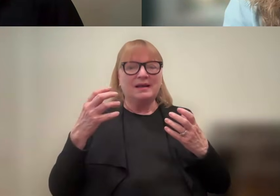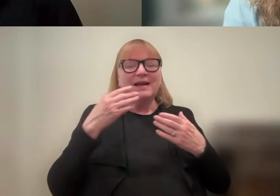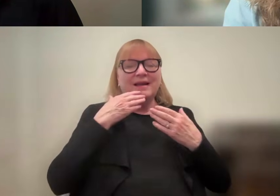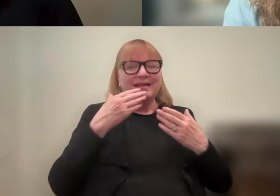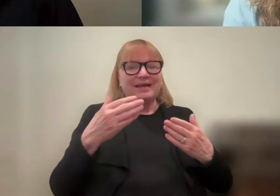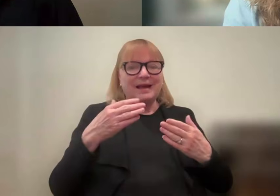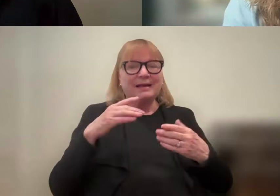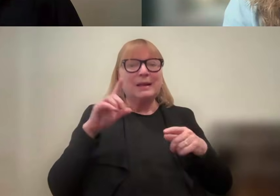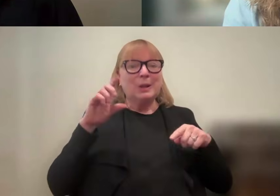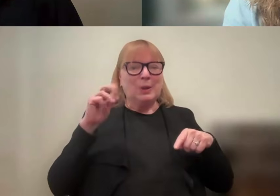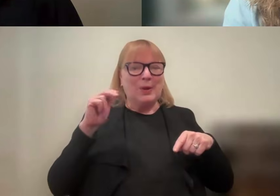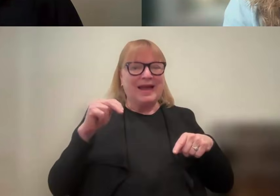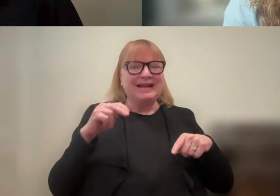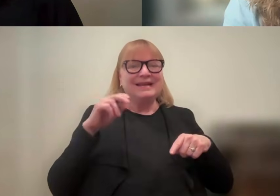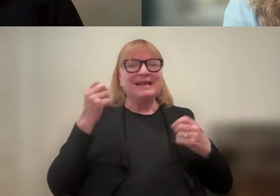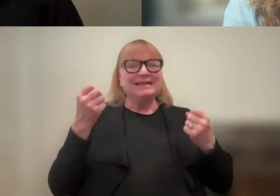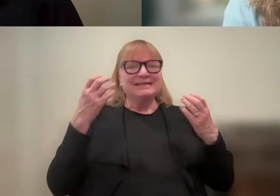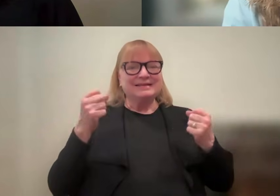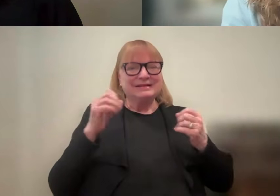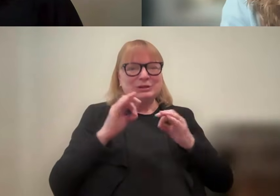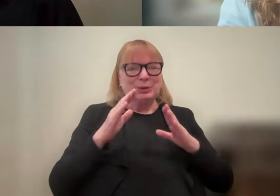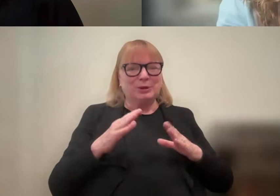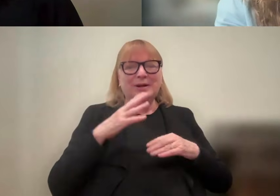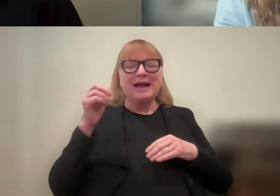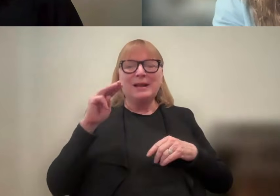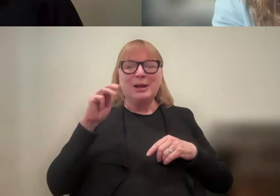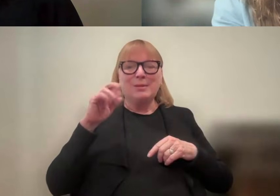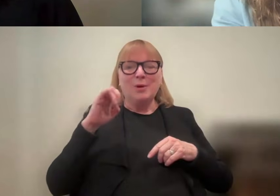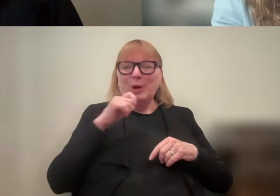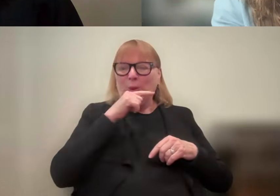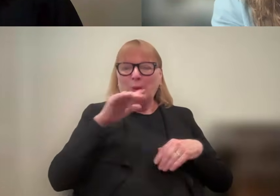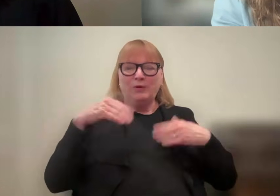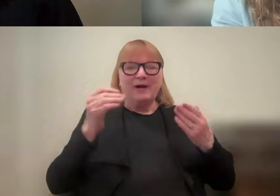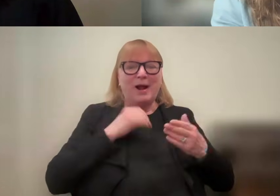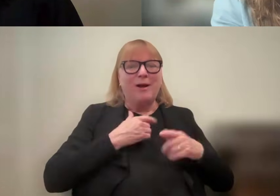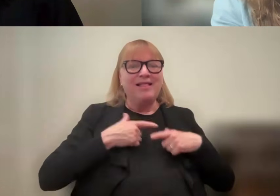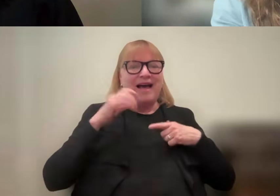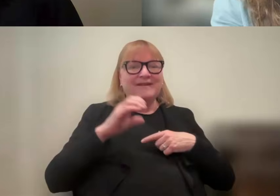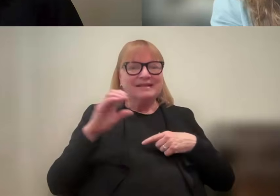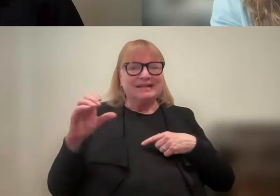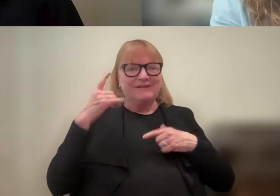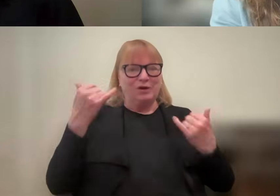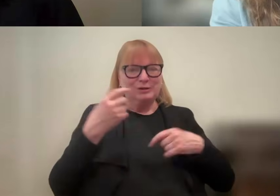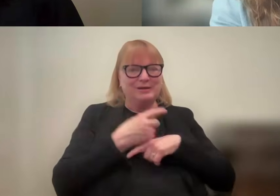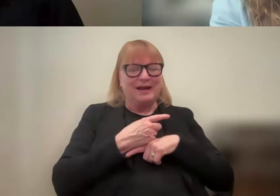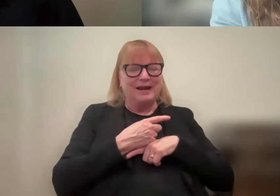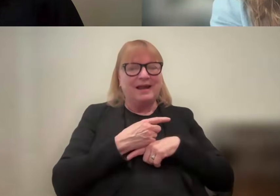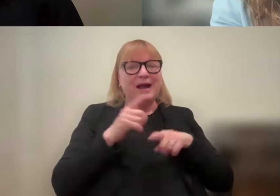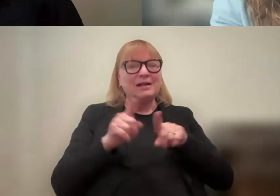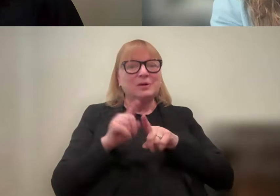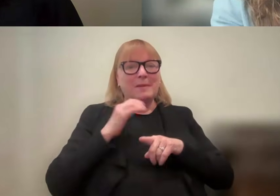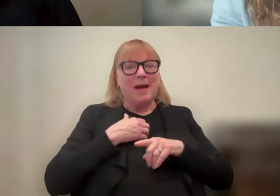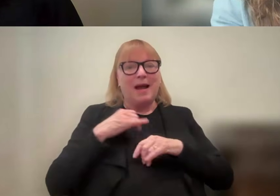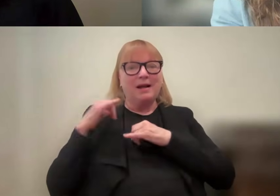thank Luann, our ASL interpreter, and Marie, who provided our live captioning for today, as well as